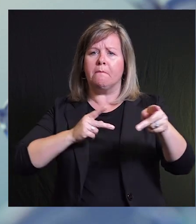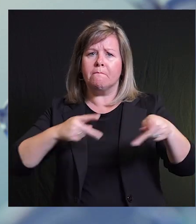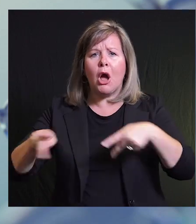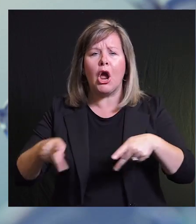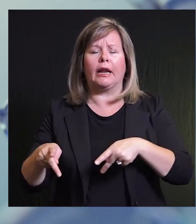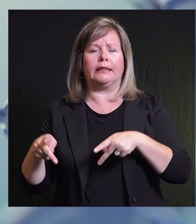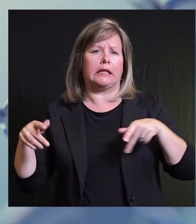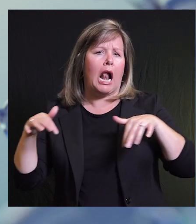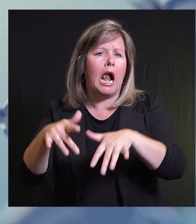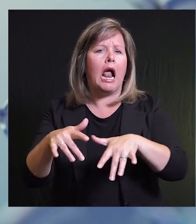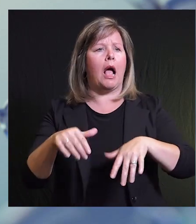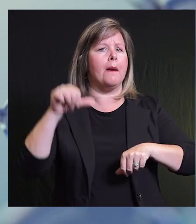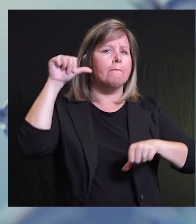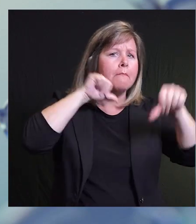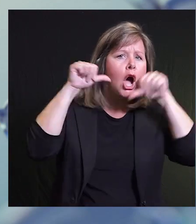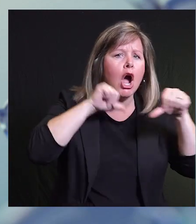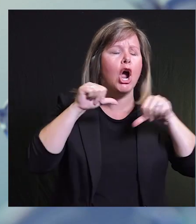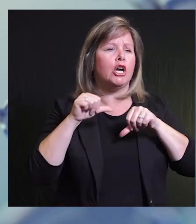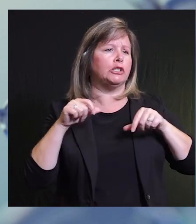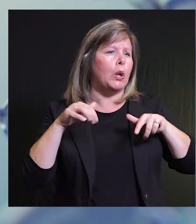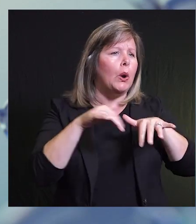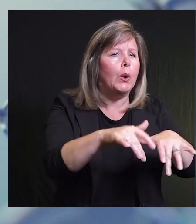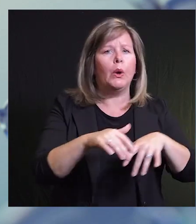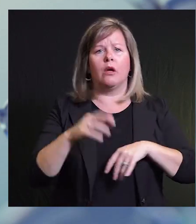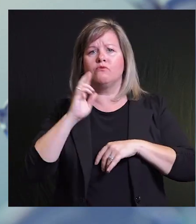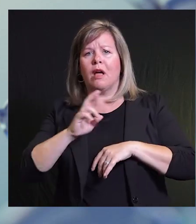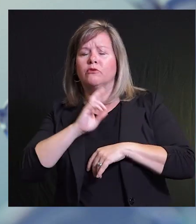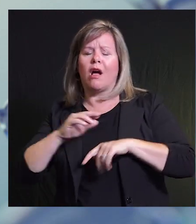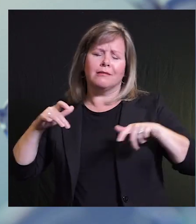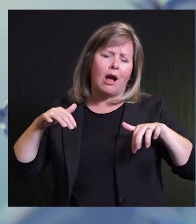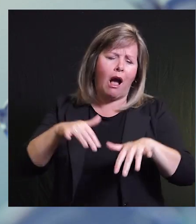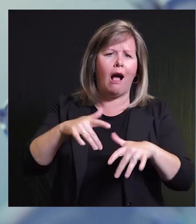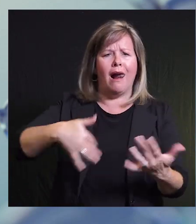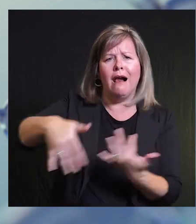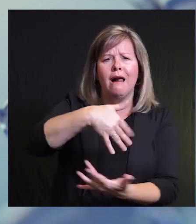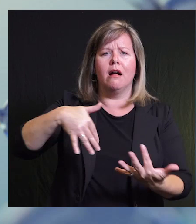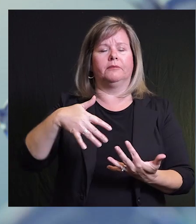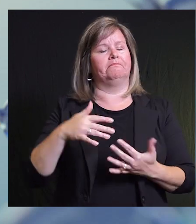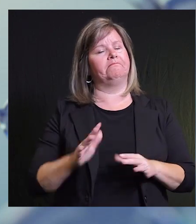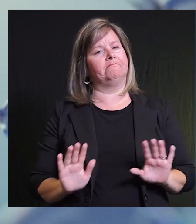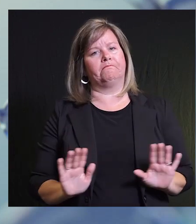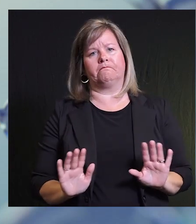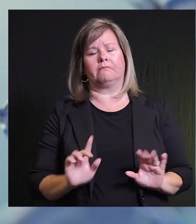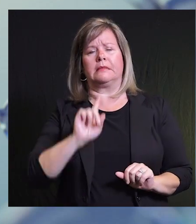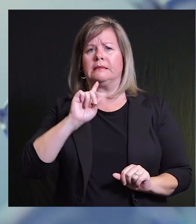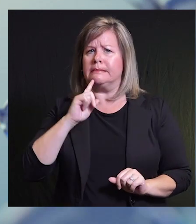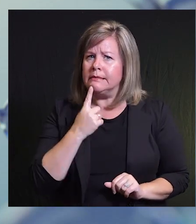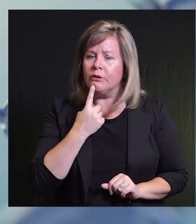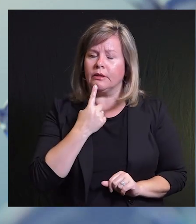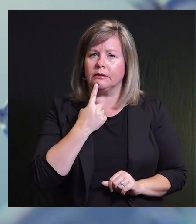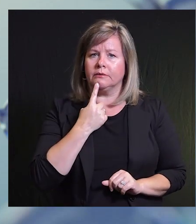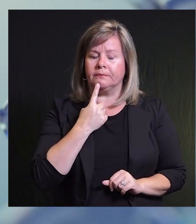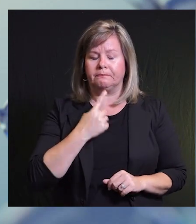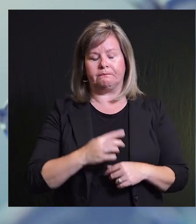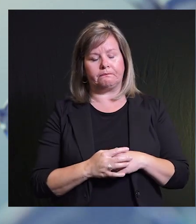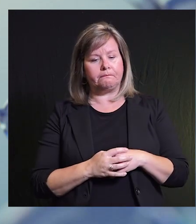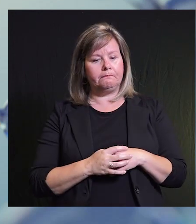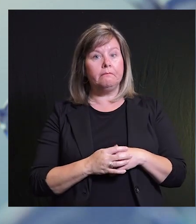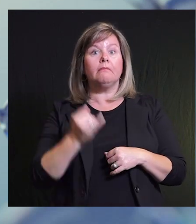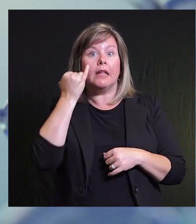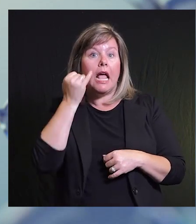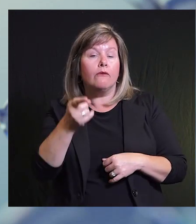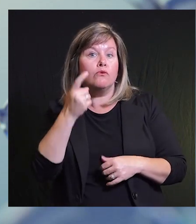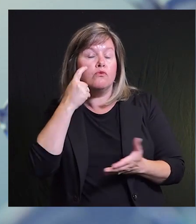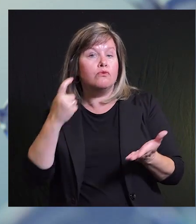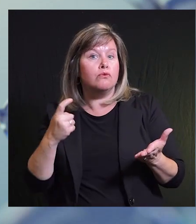other large gatherings, bars, in some cases, restaurants very crowded. We take these things all very seriously.